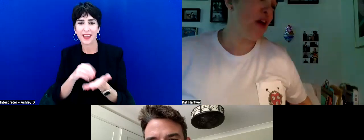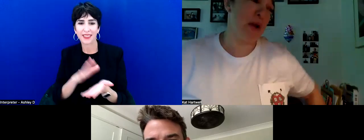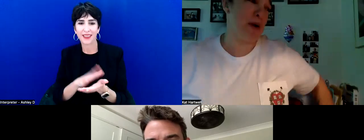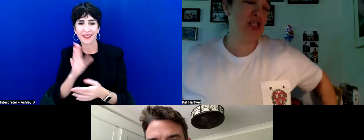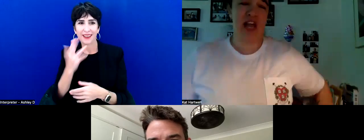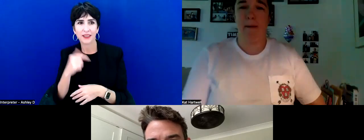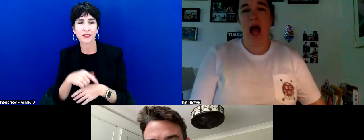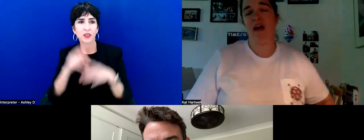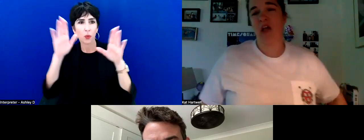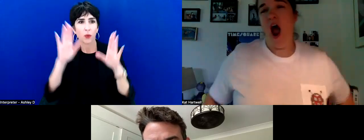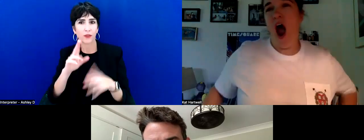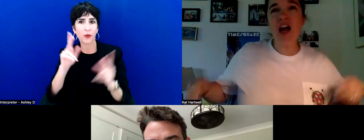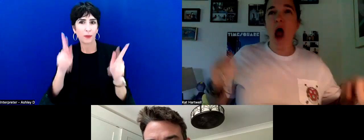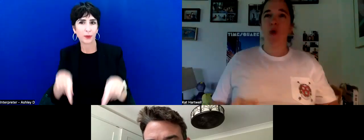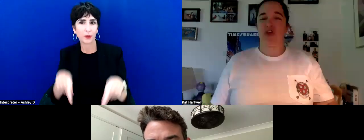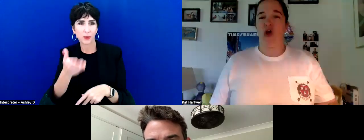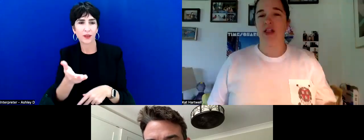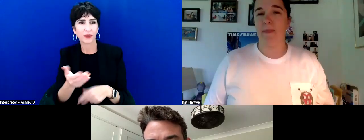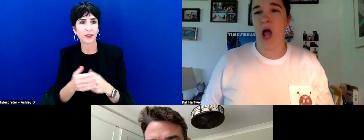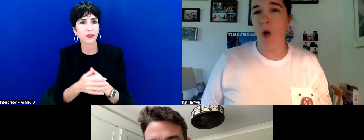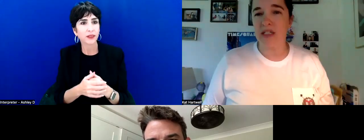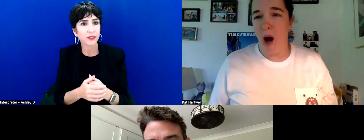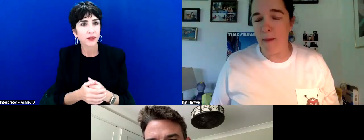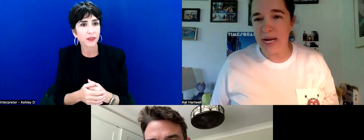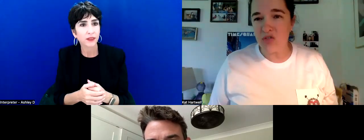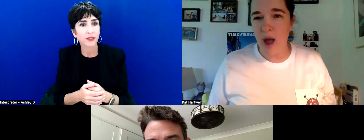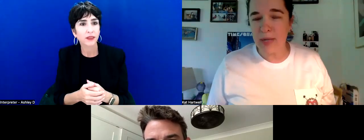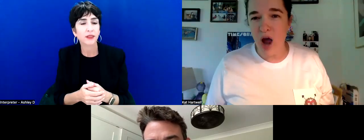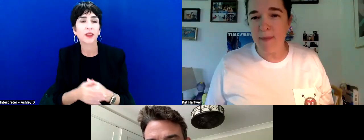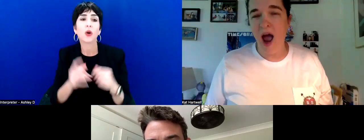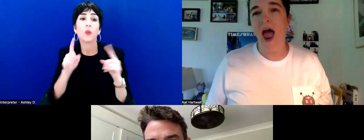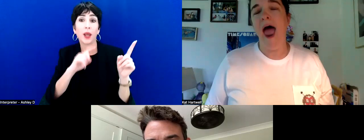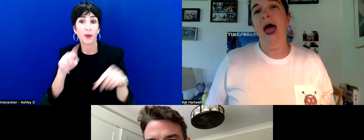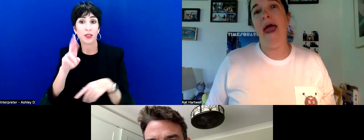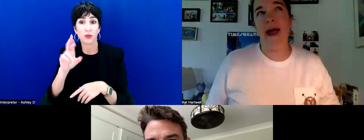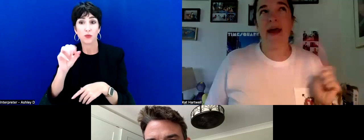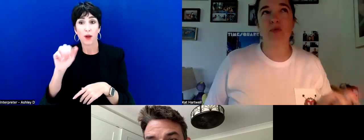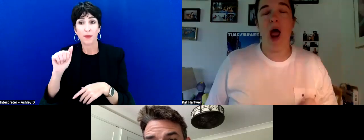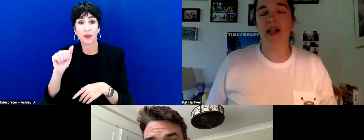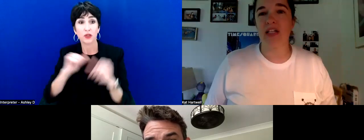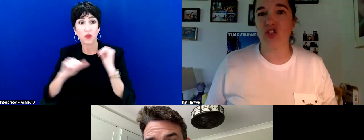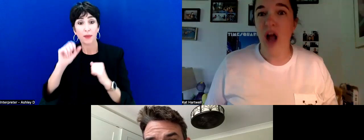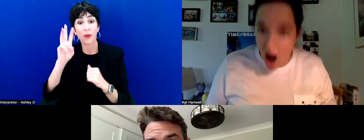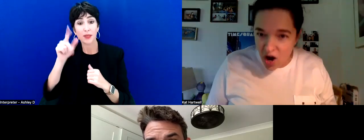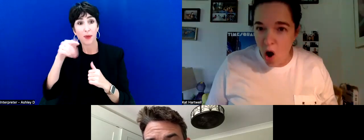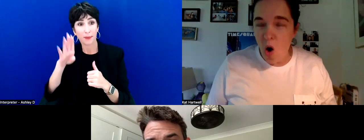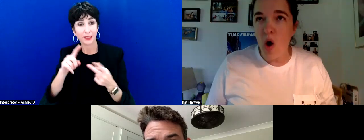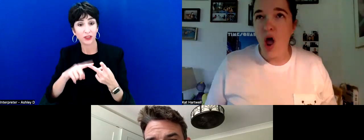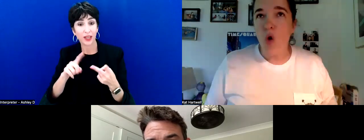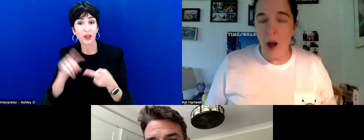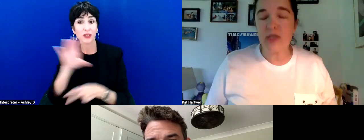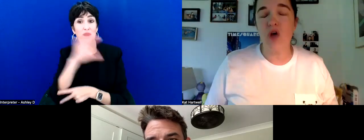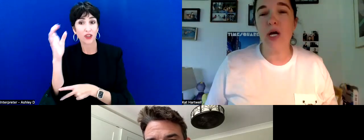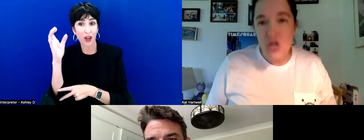she's a wonderful person. I mean, I hung out with her a little bit. I watched Palm Beach Romadrama and as well as the